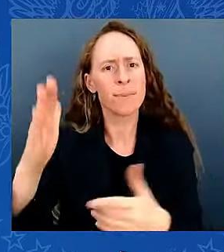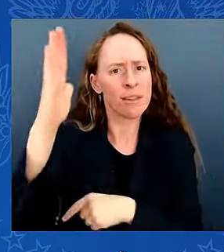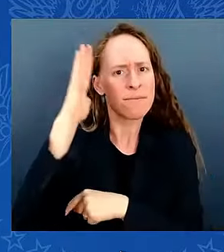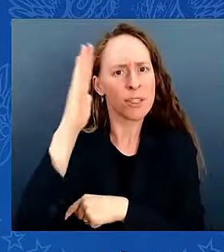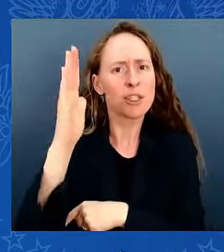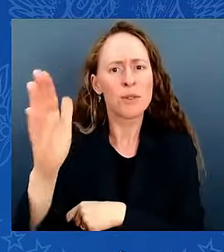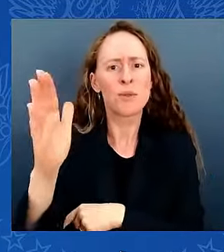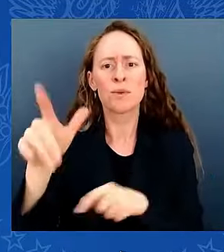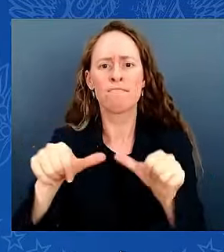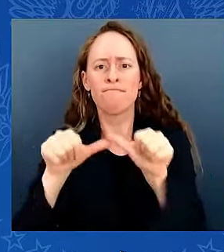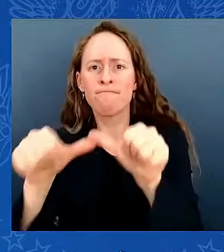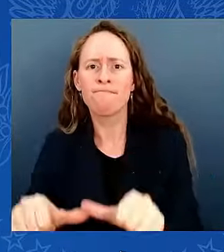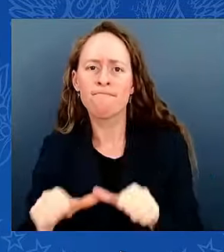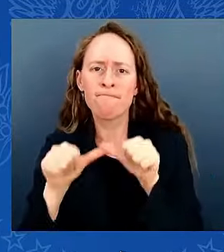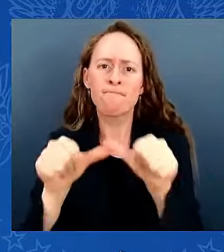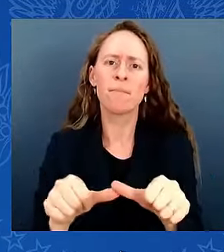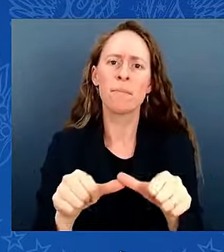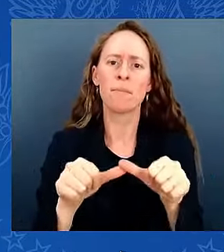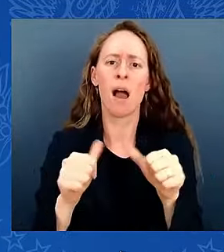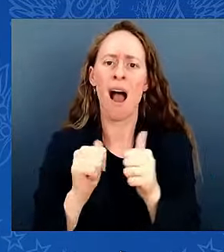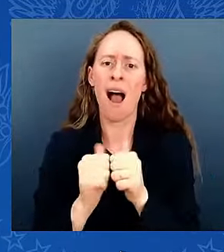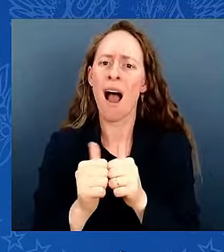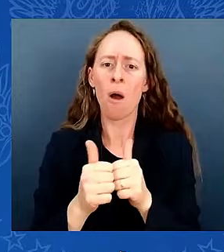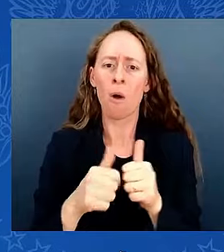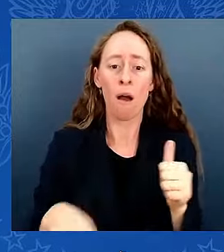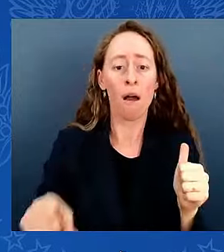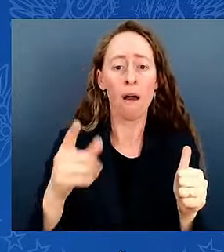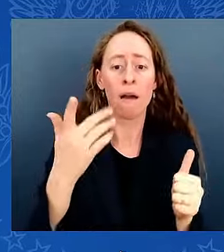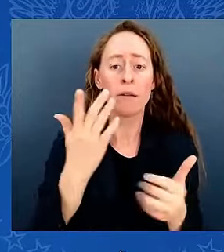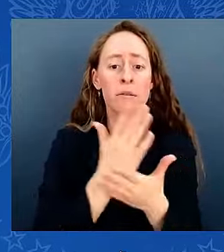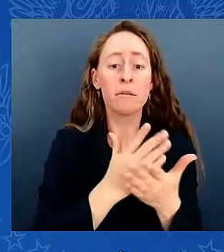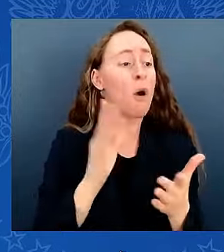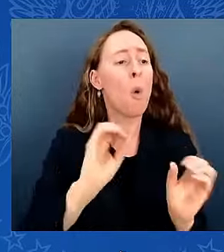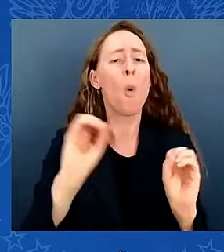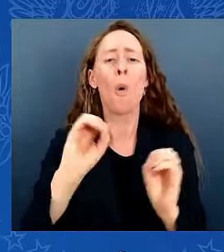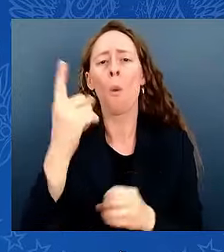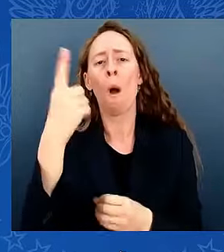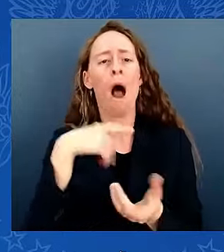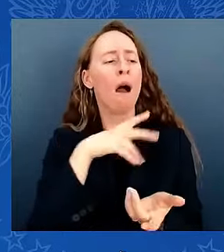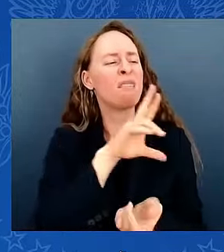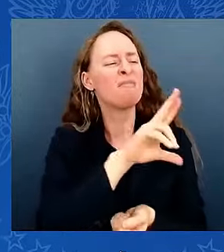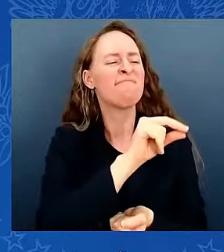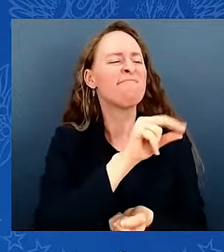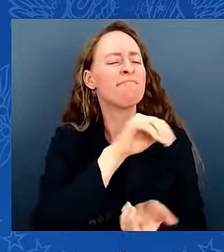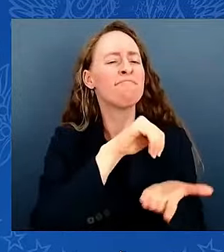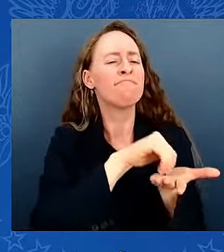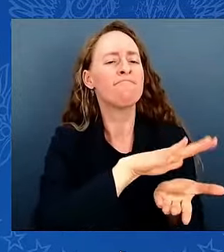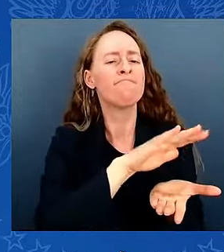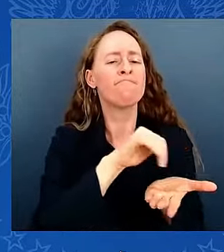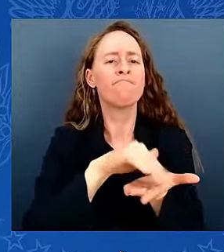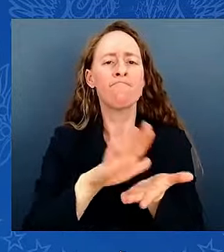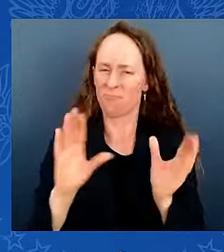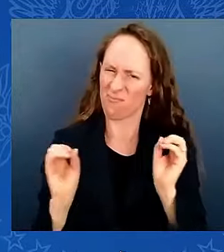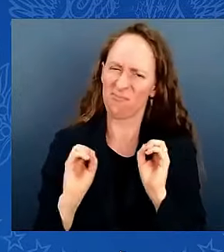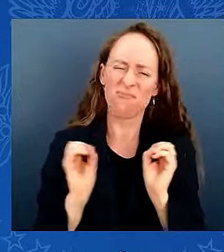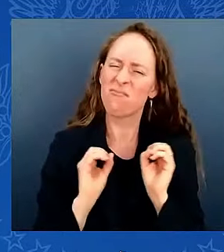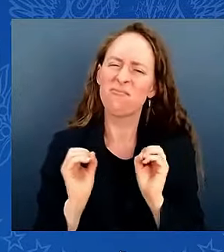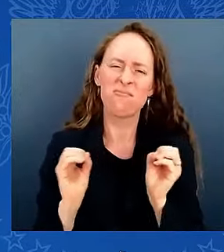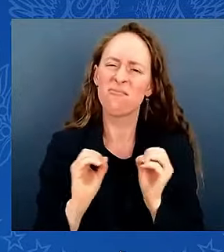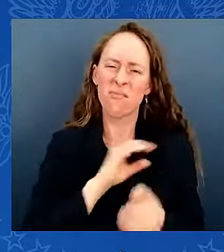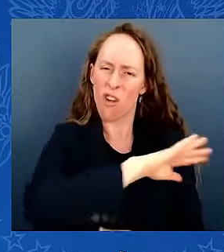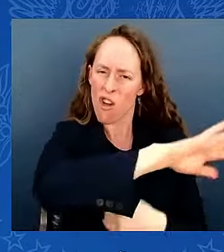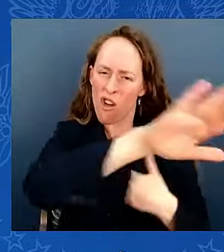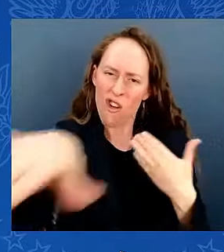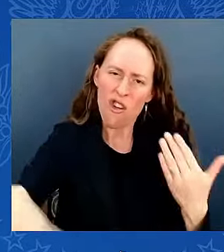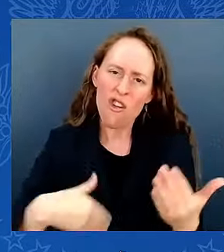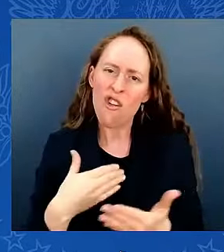us. So today, we celebrate the historic achievements this president has accomplished alongside our